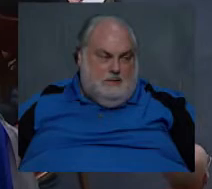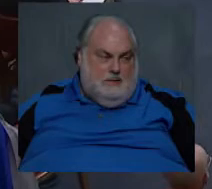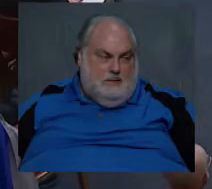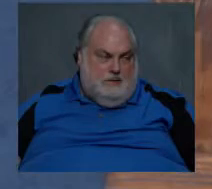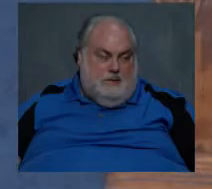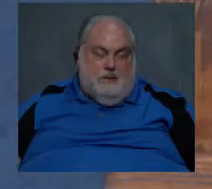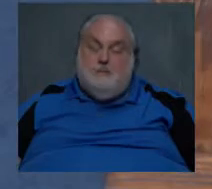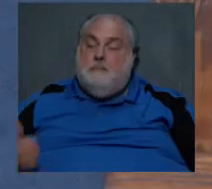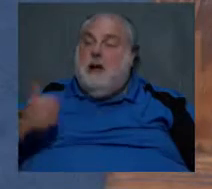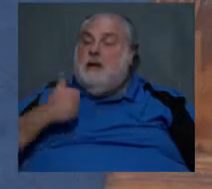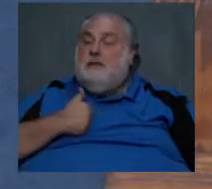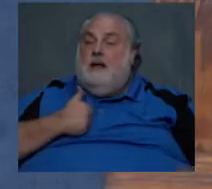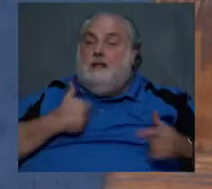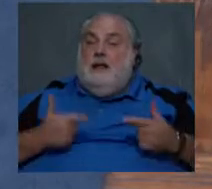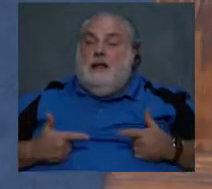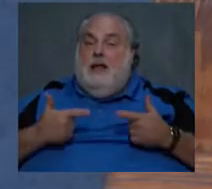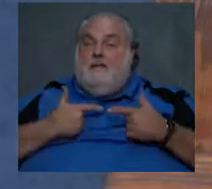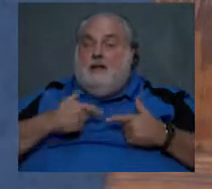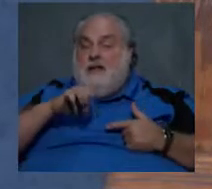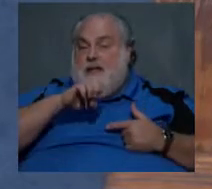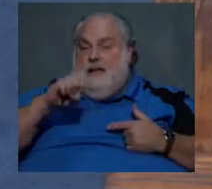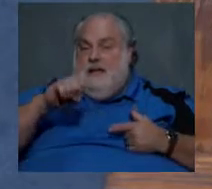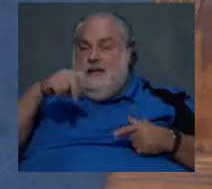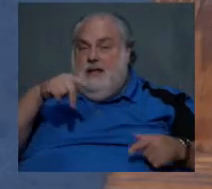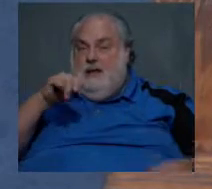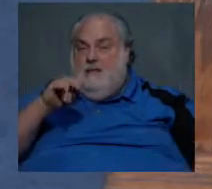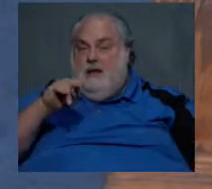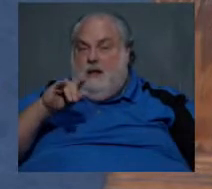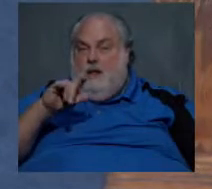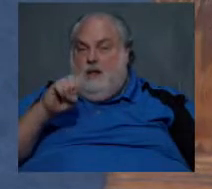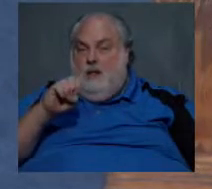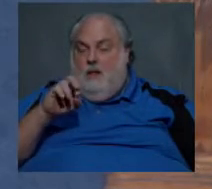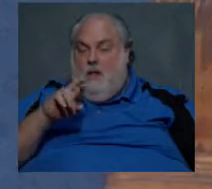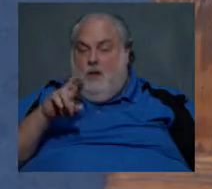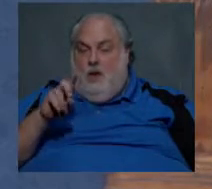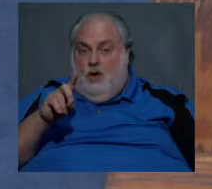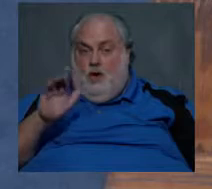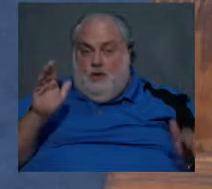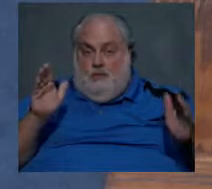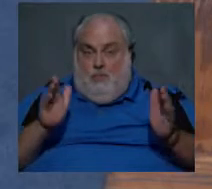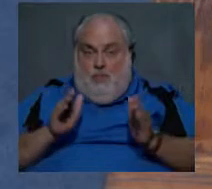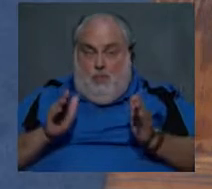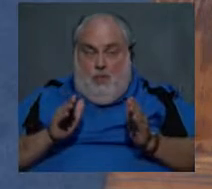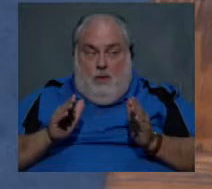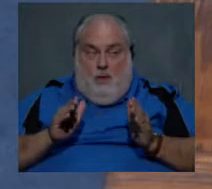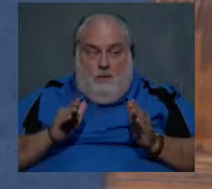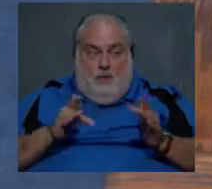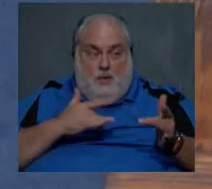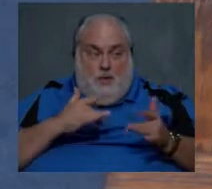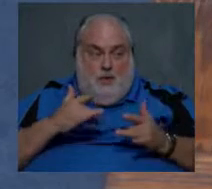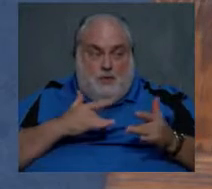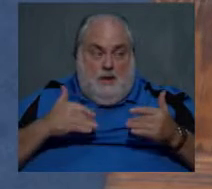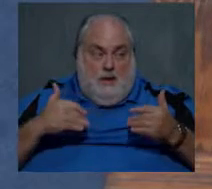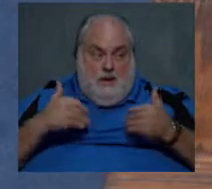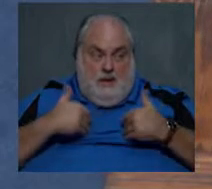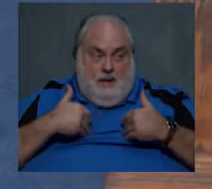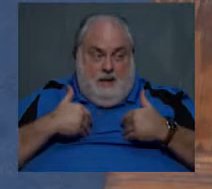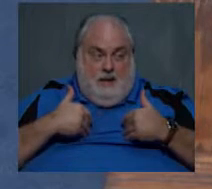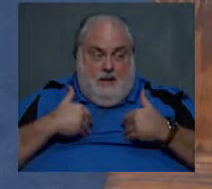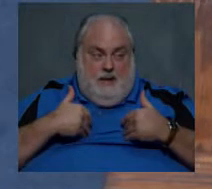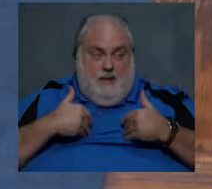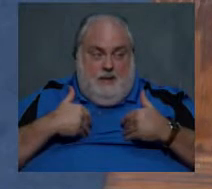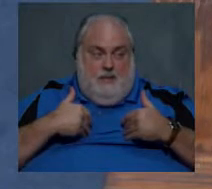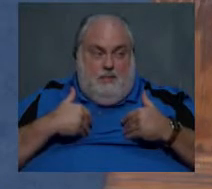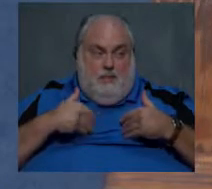I live on East Pinnacle Road. It's a small road, and my concern is the roads that will